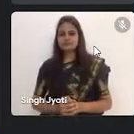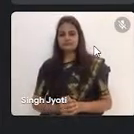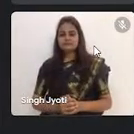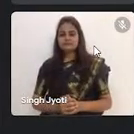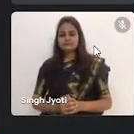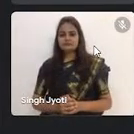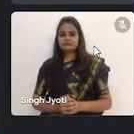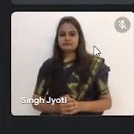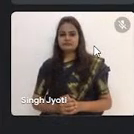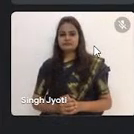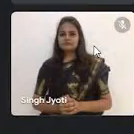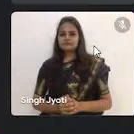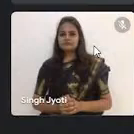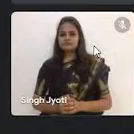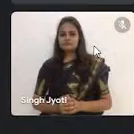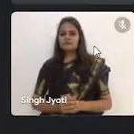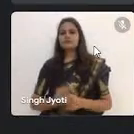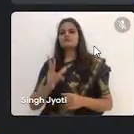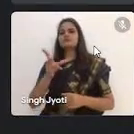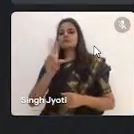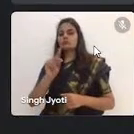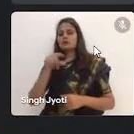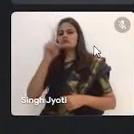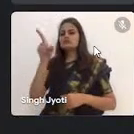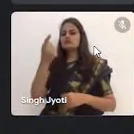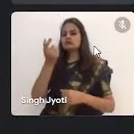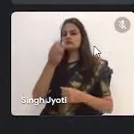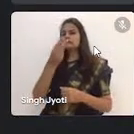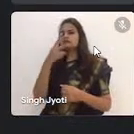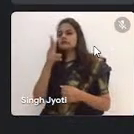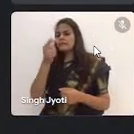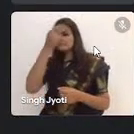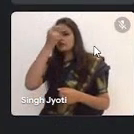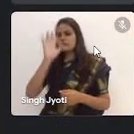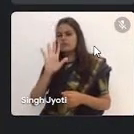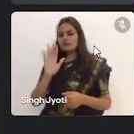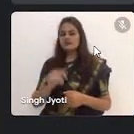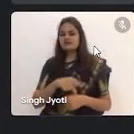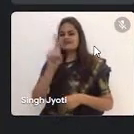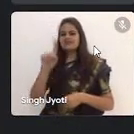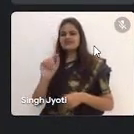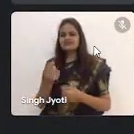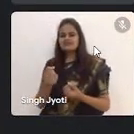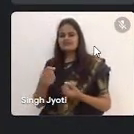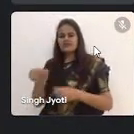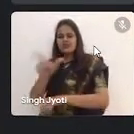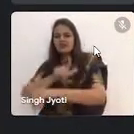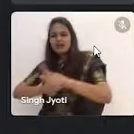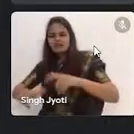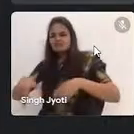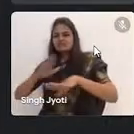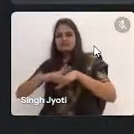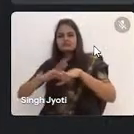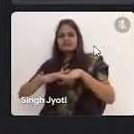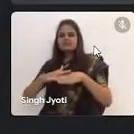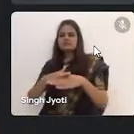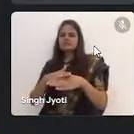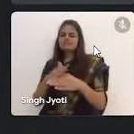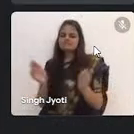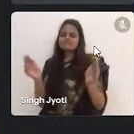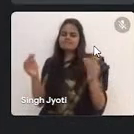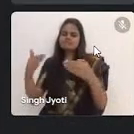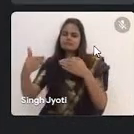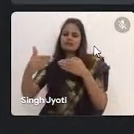So, again, why do they have problems? There's limited early language experience. If they're being exposed only to